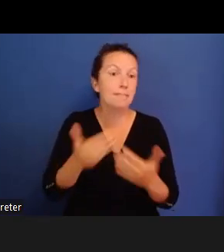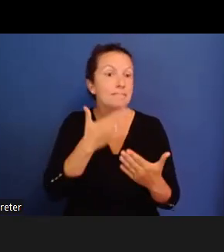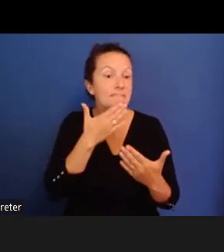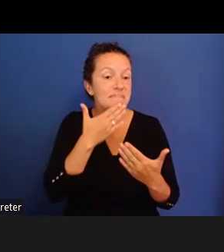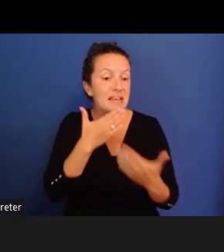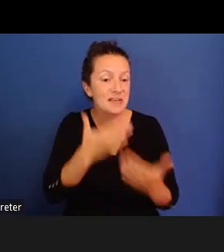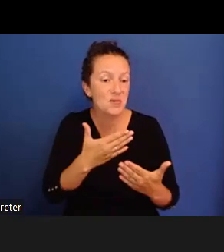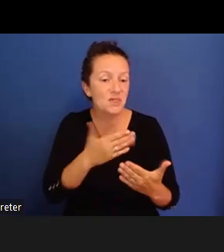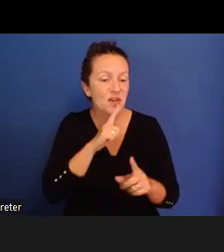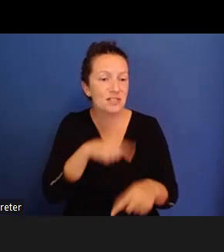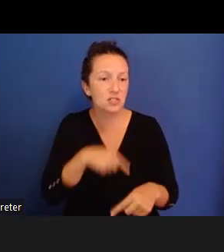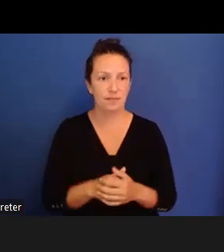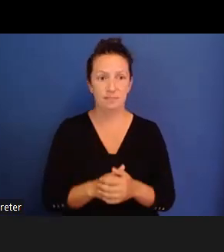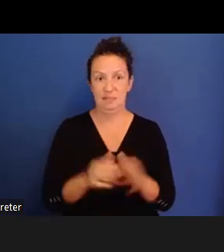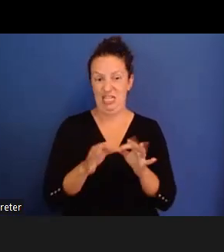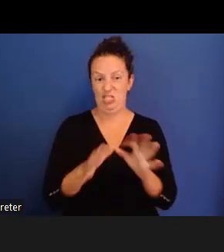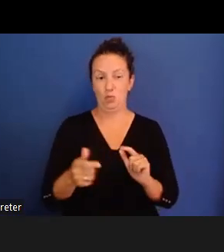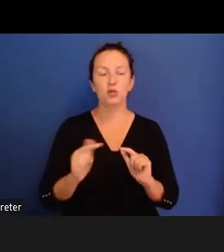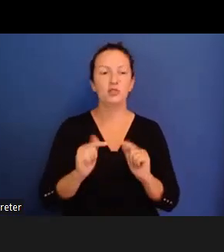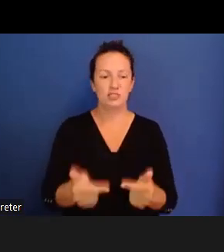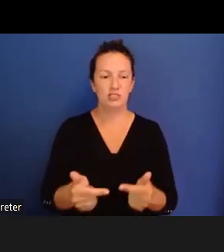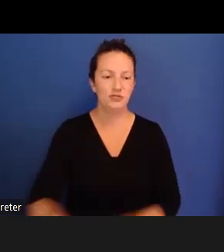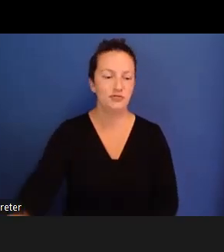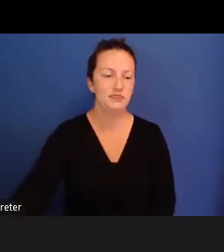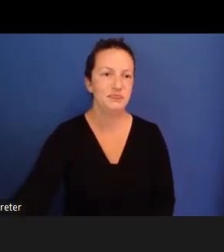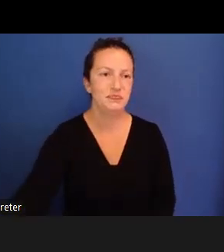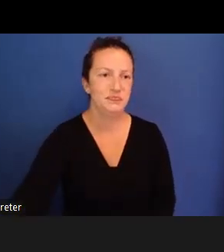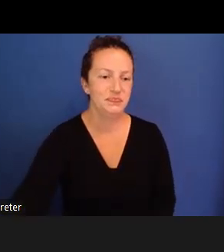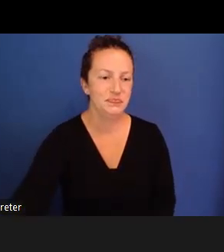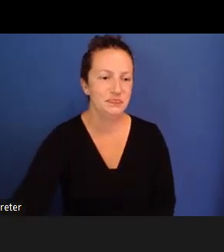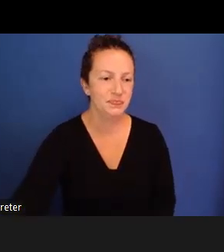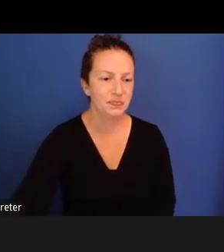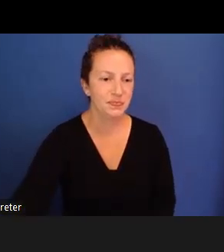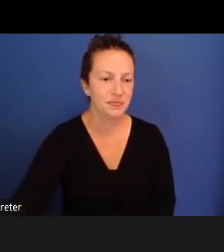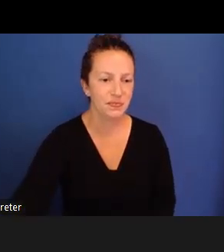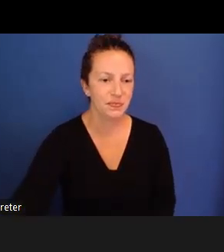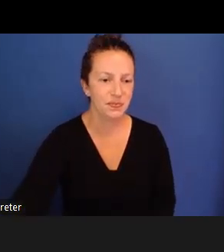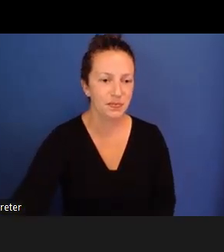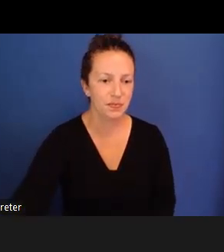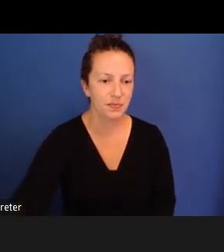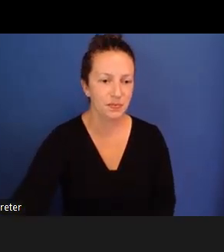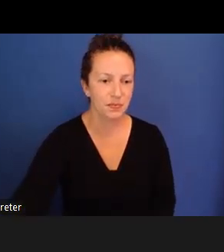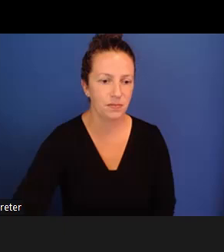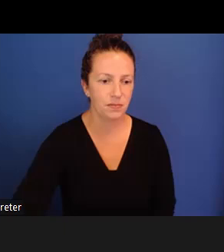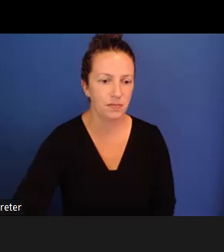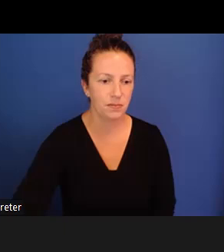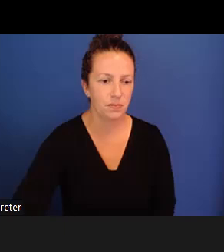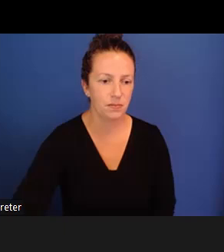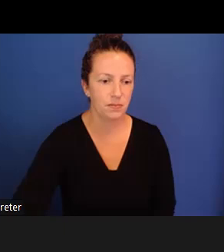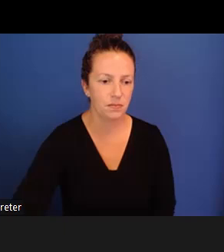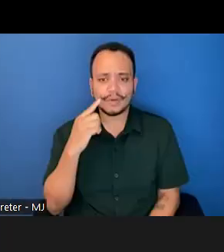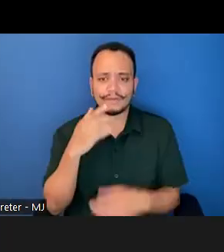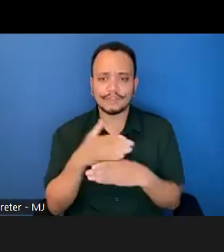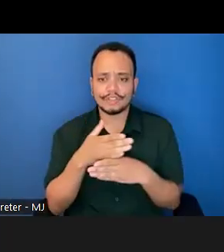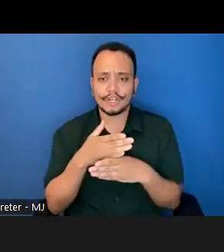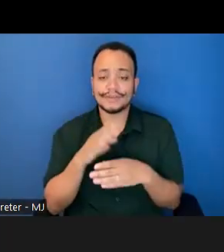answering. thank you for sharing that experience. And so the stories that you're actually writing